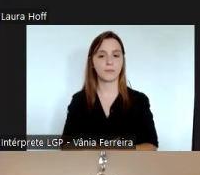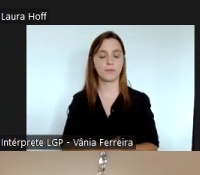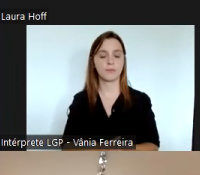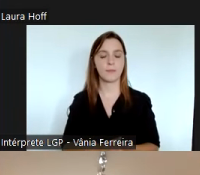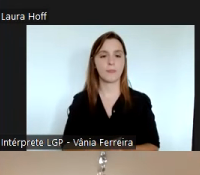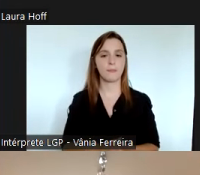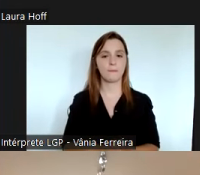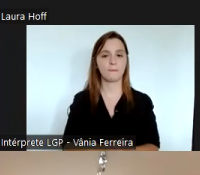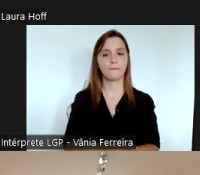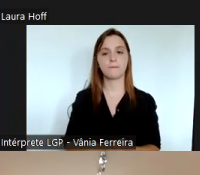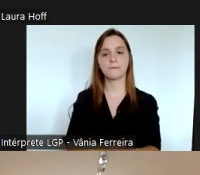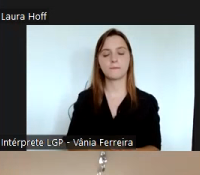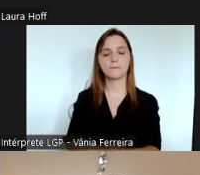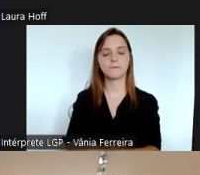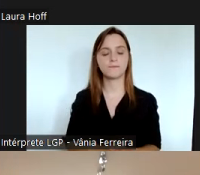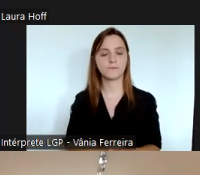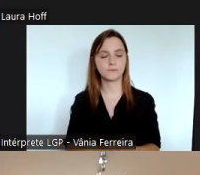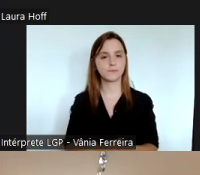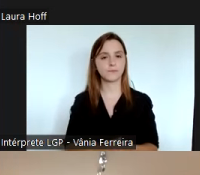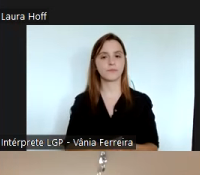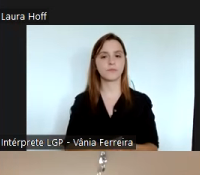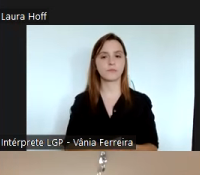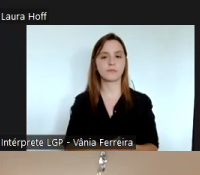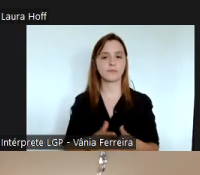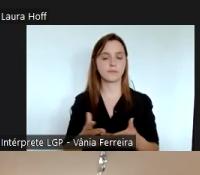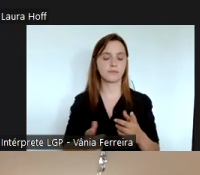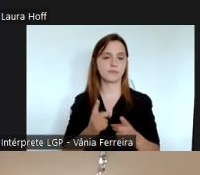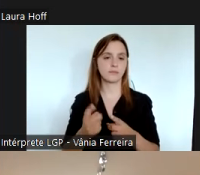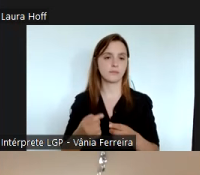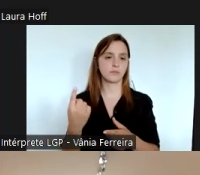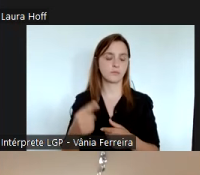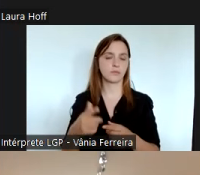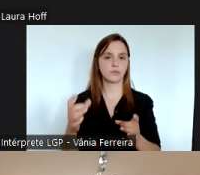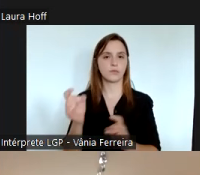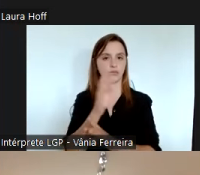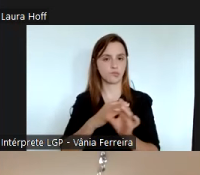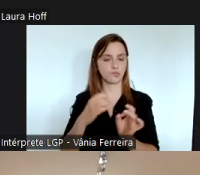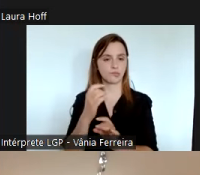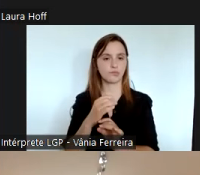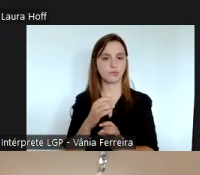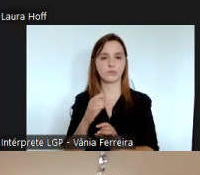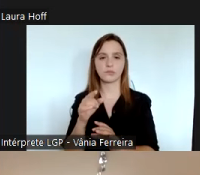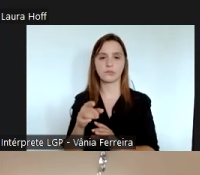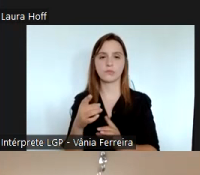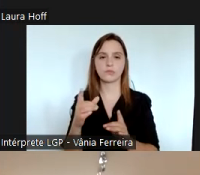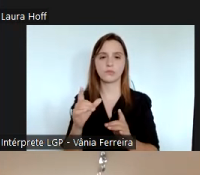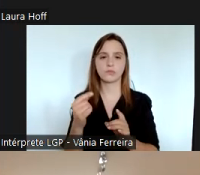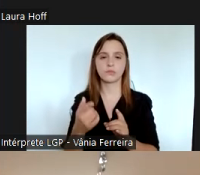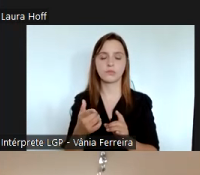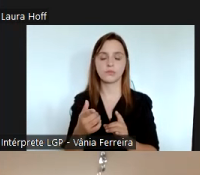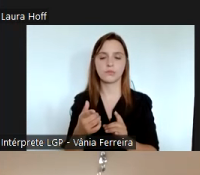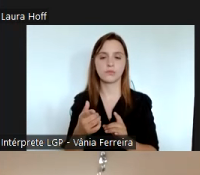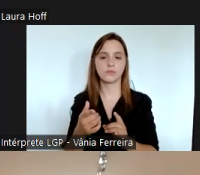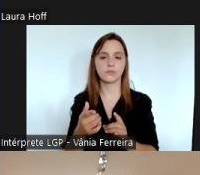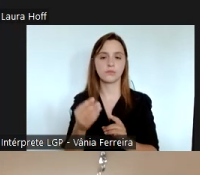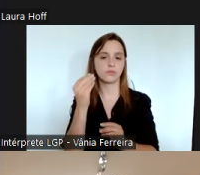unique explanation, as it is an inherent element of the European culture since the Enlightenment. However, the